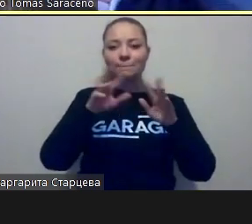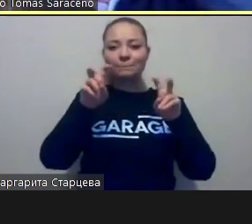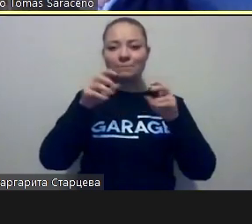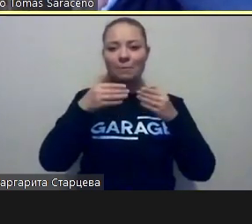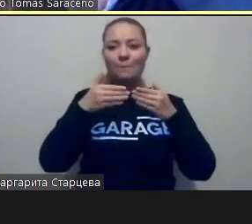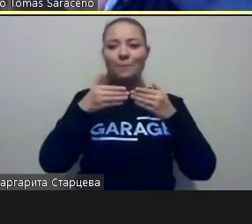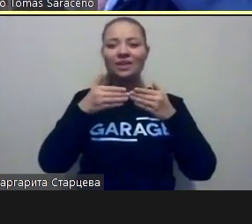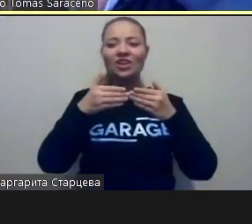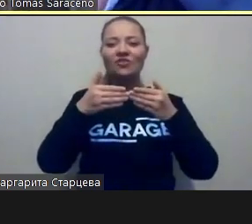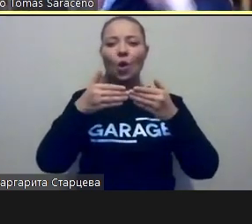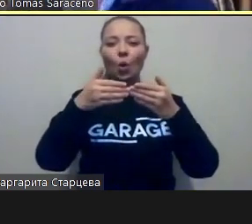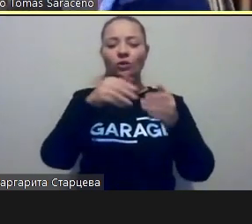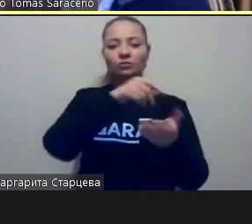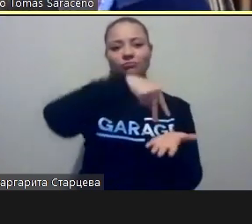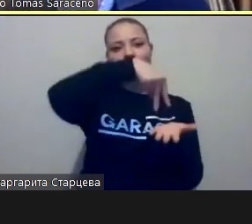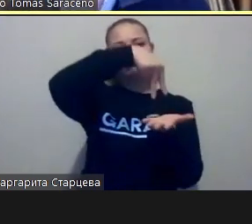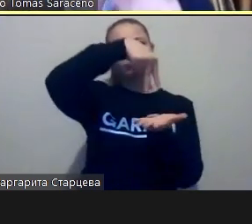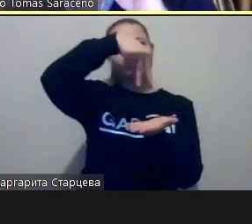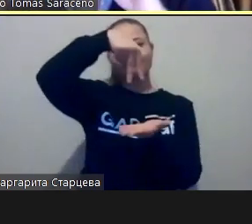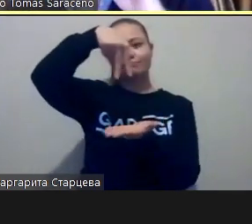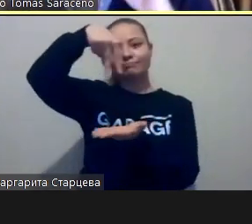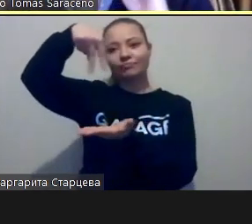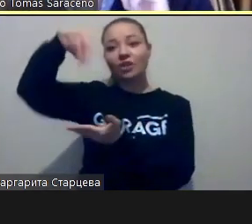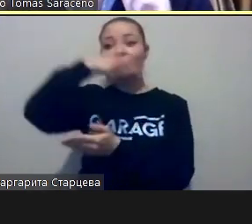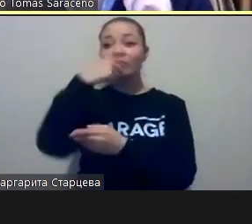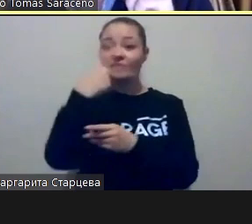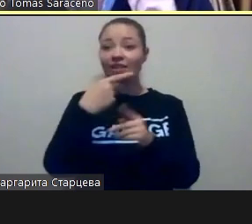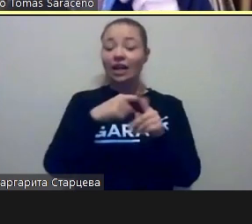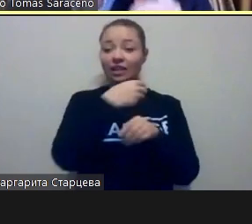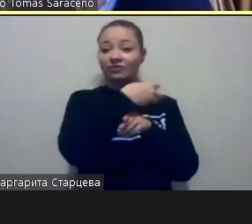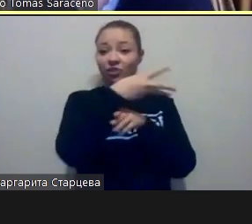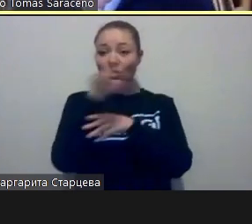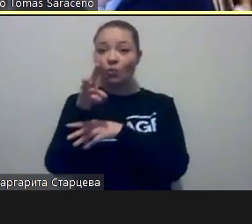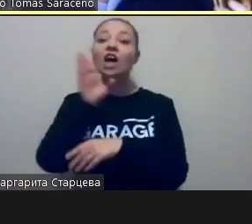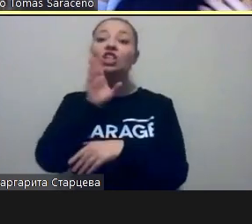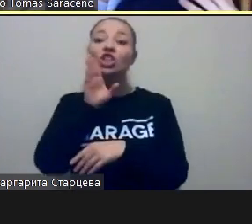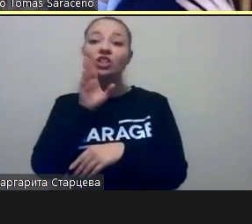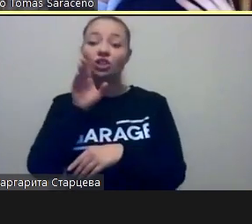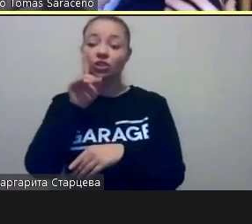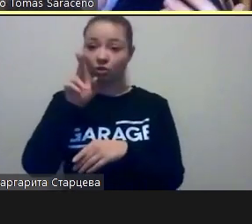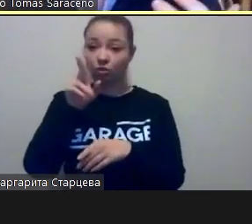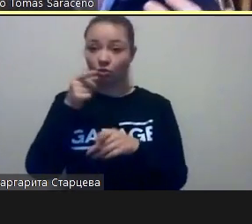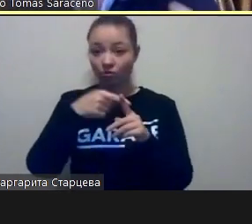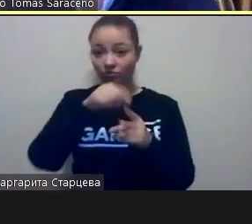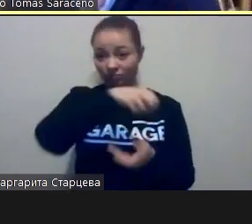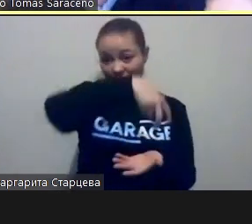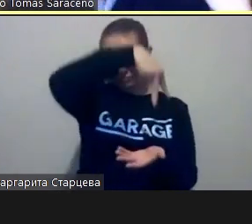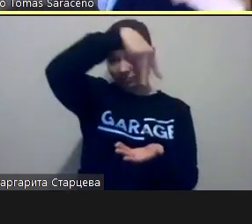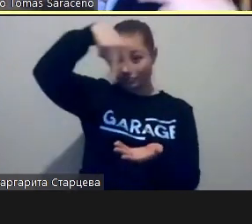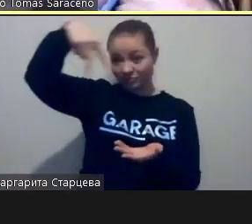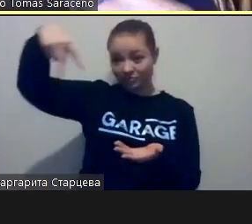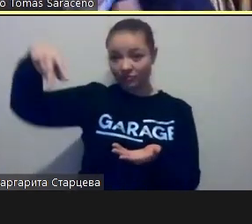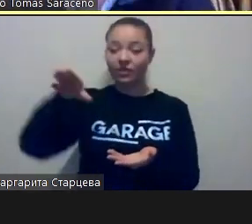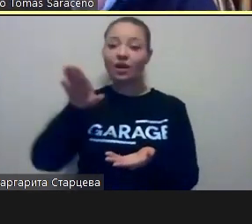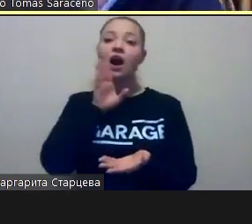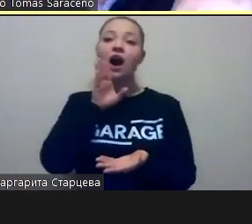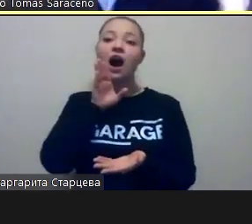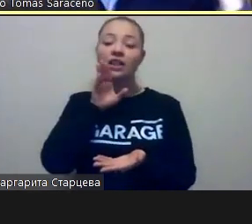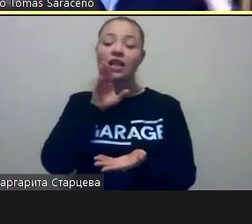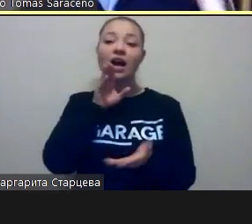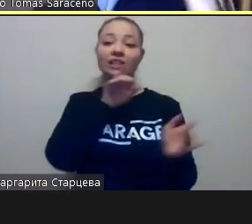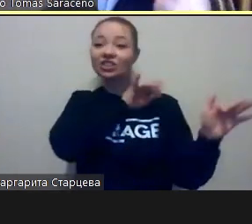but her hair, you do not move even 1 millimeter. And it's because you become the wind, you become the